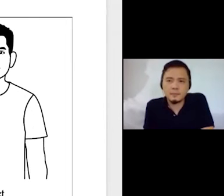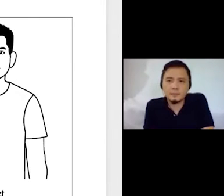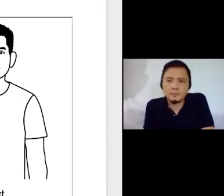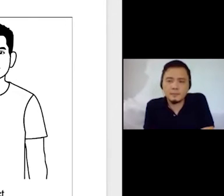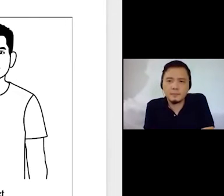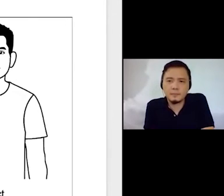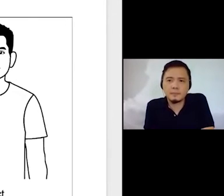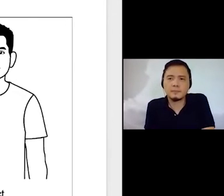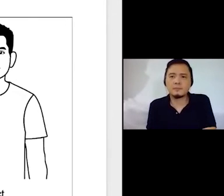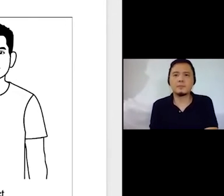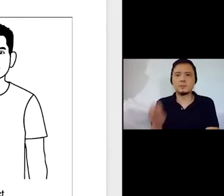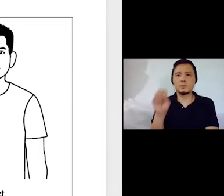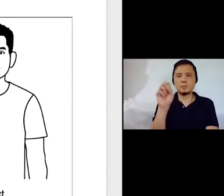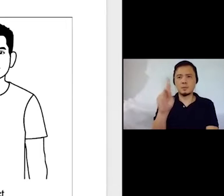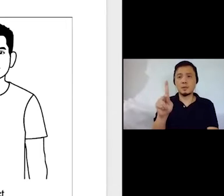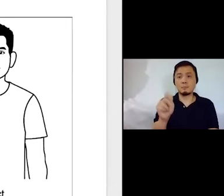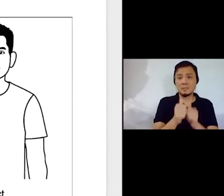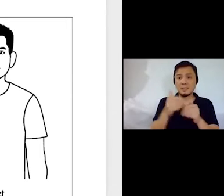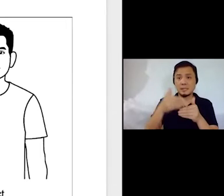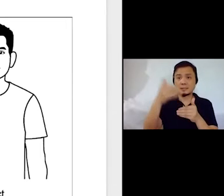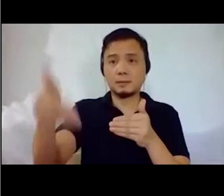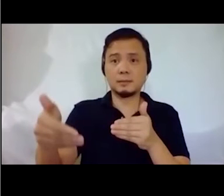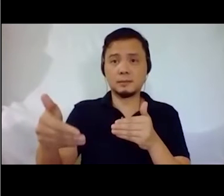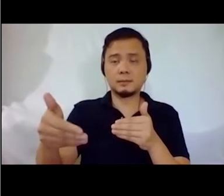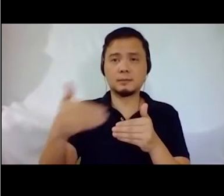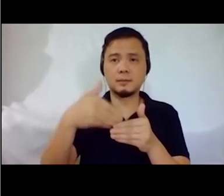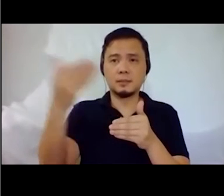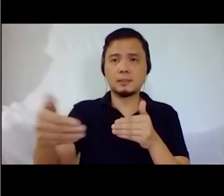Okay, then we can move on to the next example.